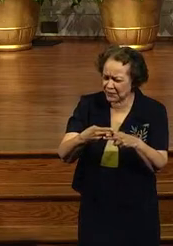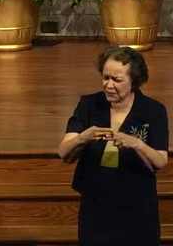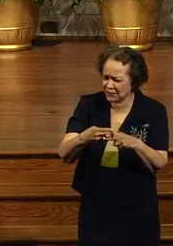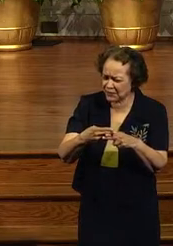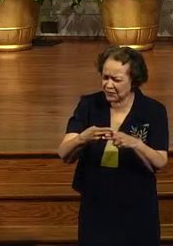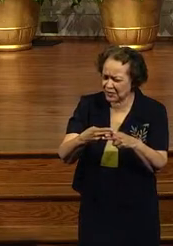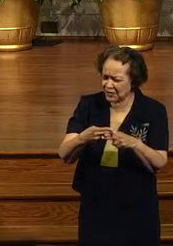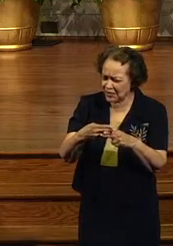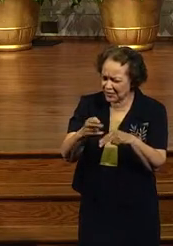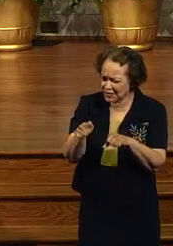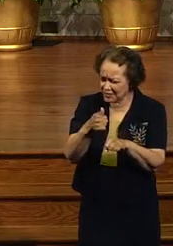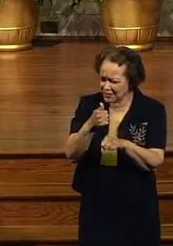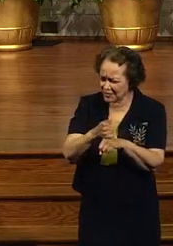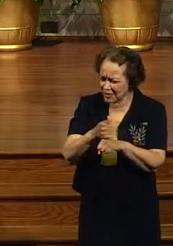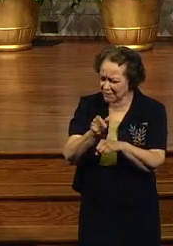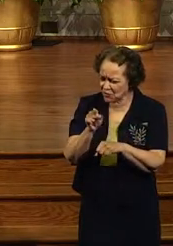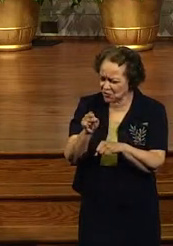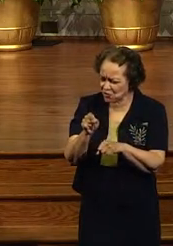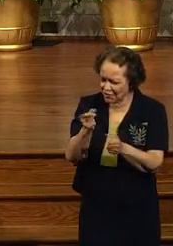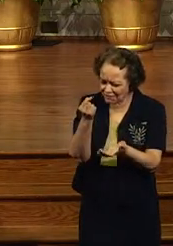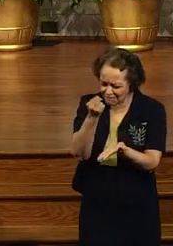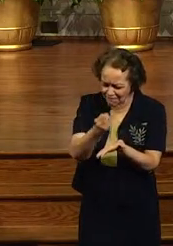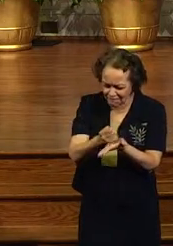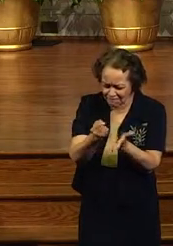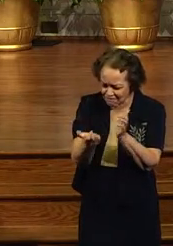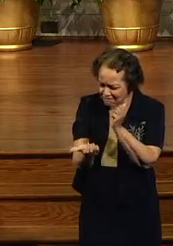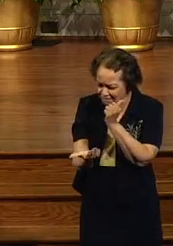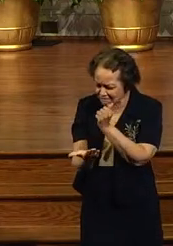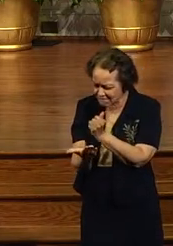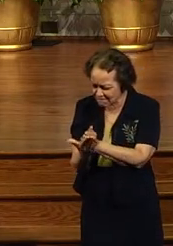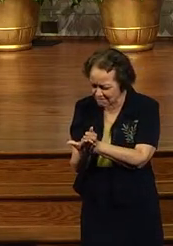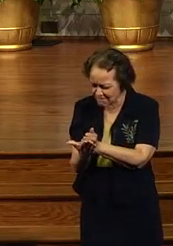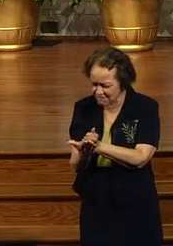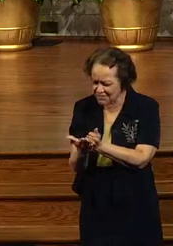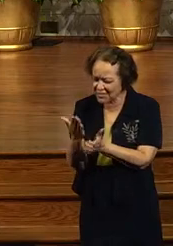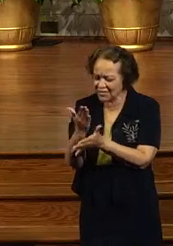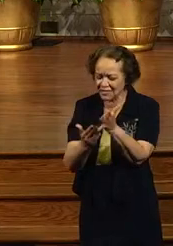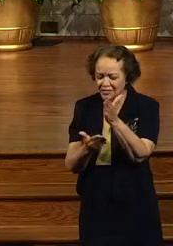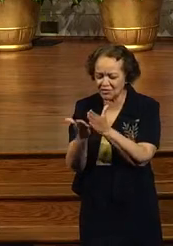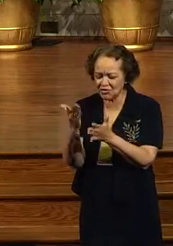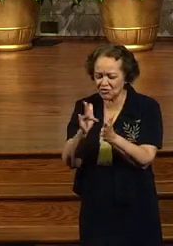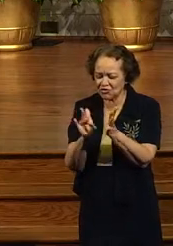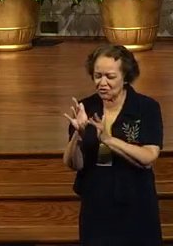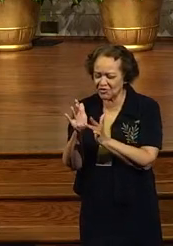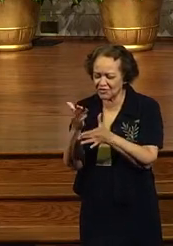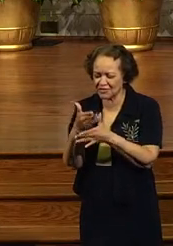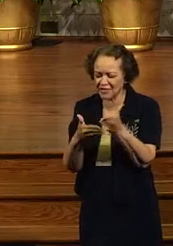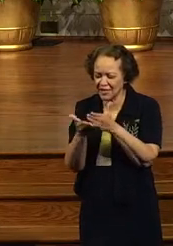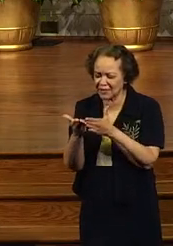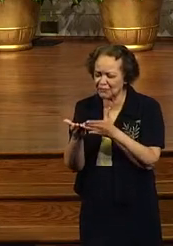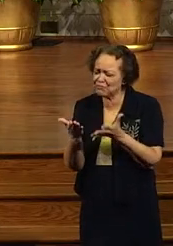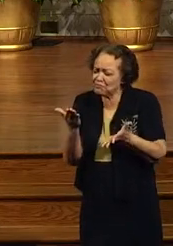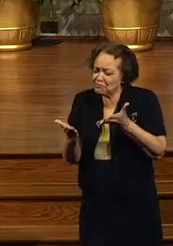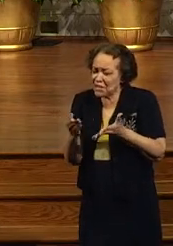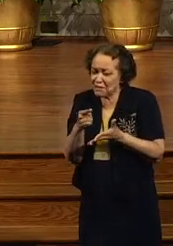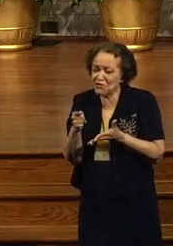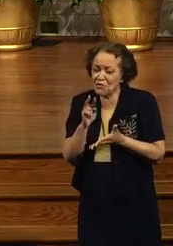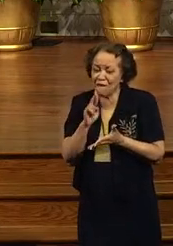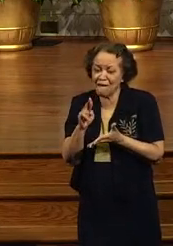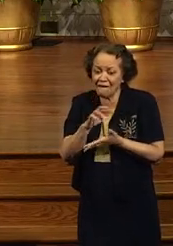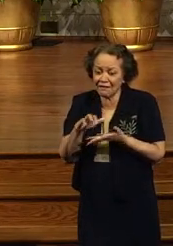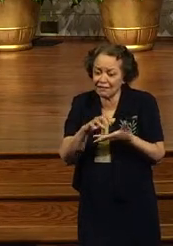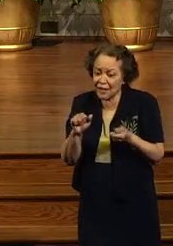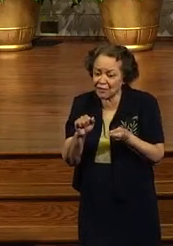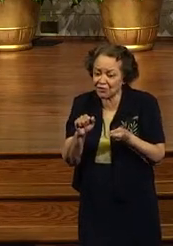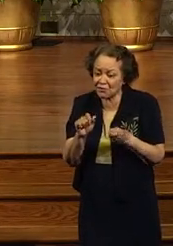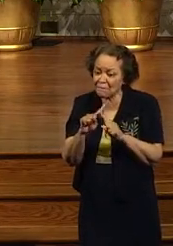you in his hands. You may be damaged, but you are worth something.